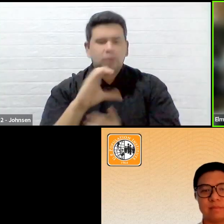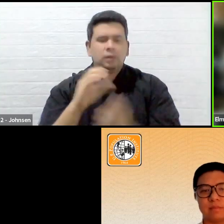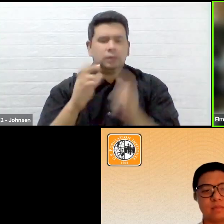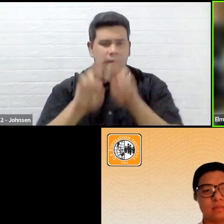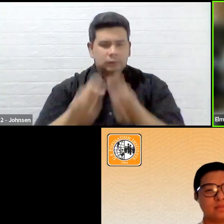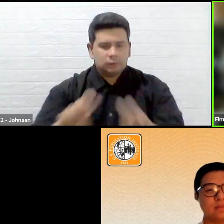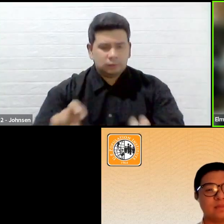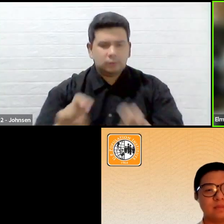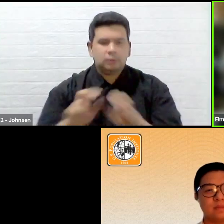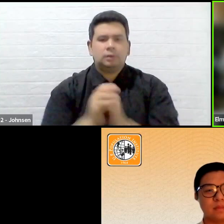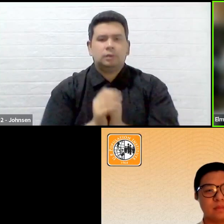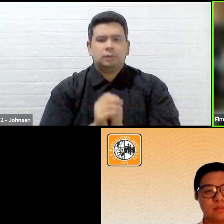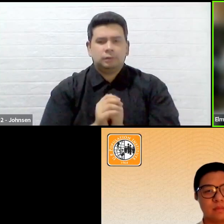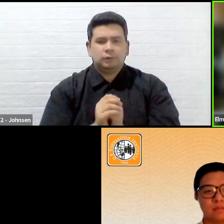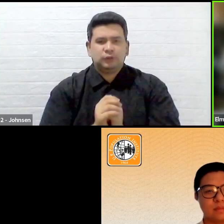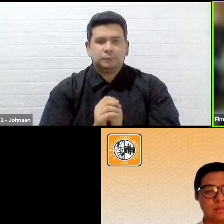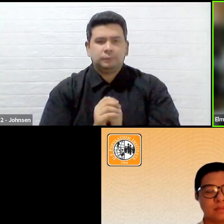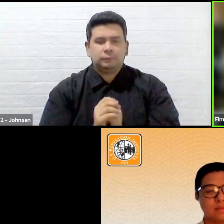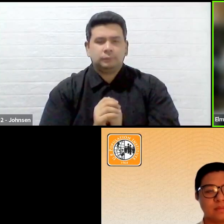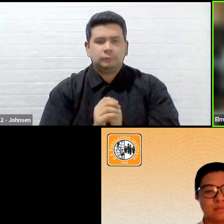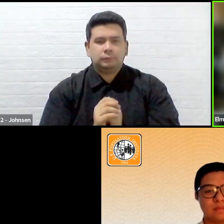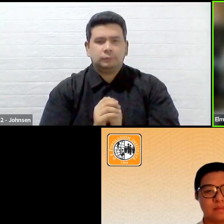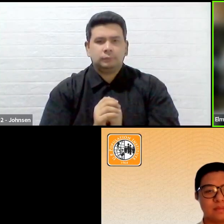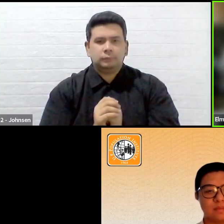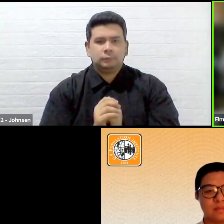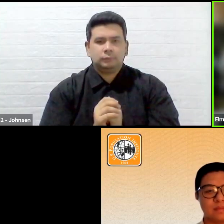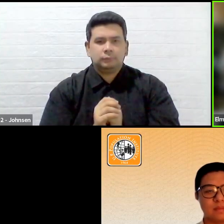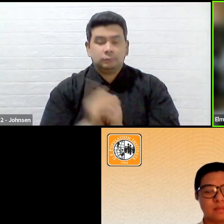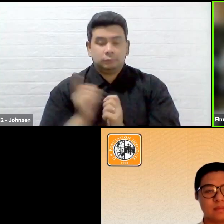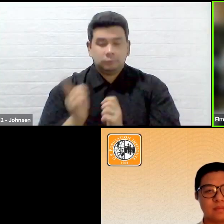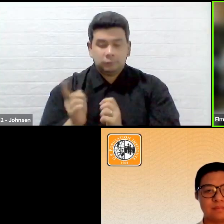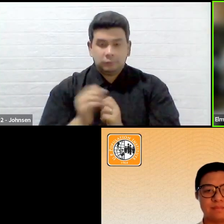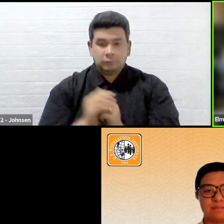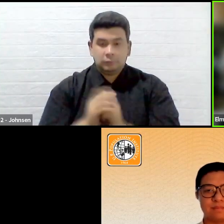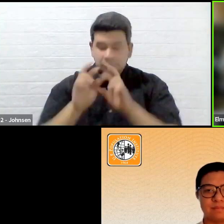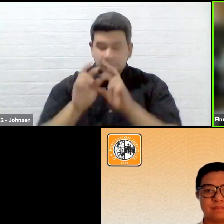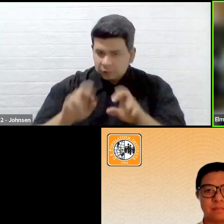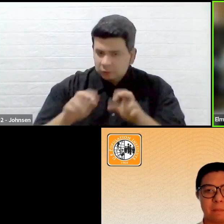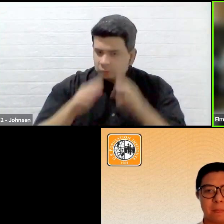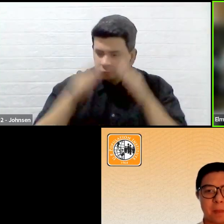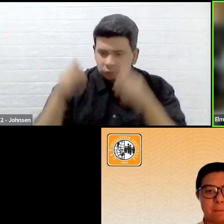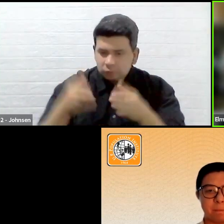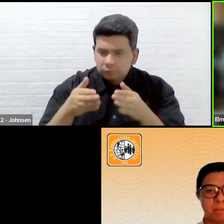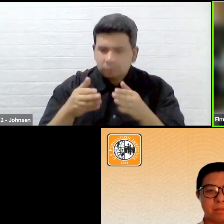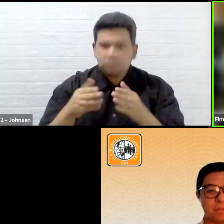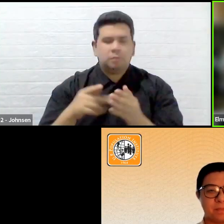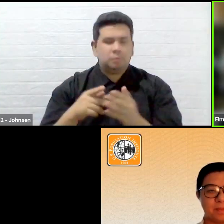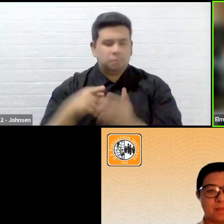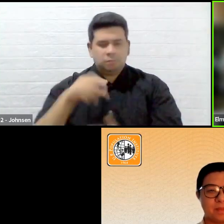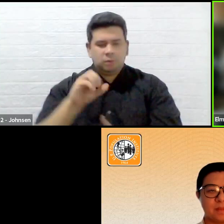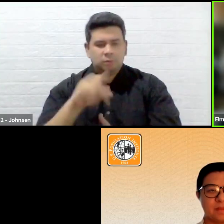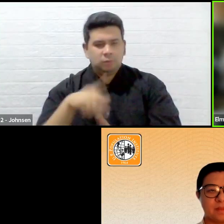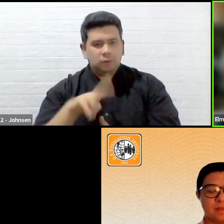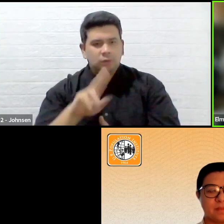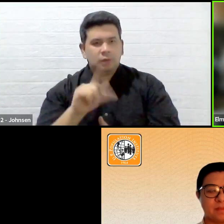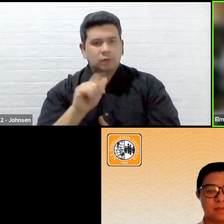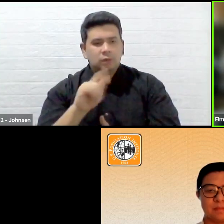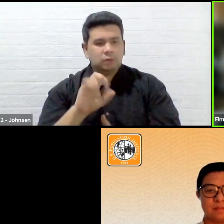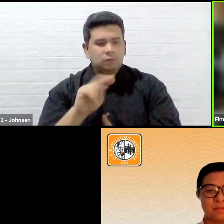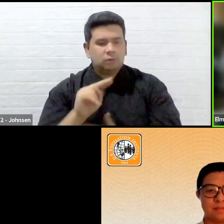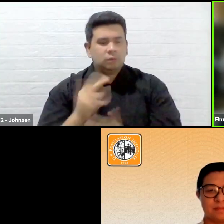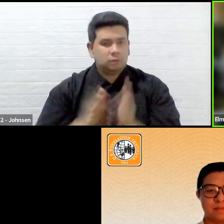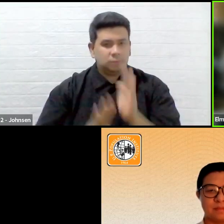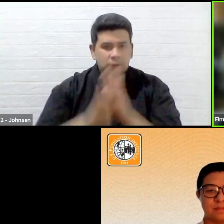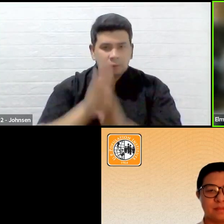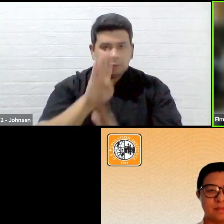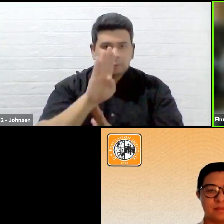Sapienza Università di Roma. His research interests include population and development, the demographic dividend, and the health